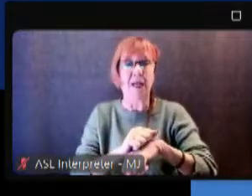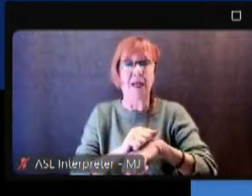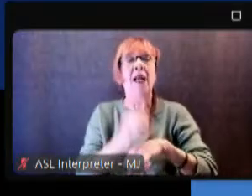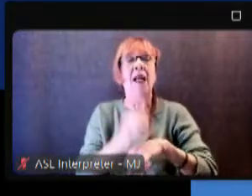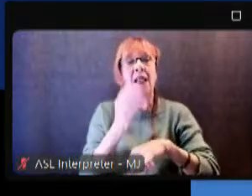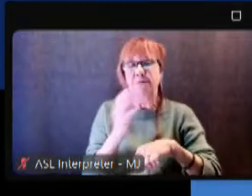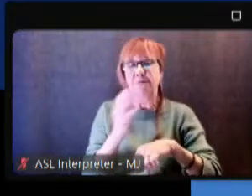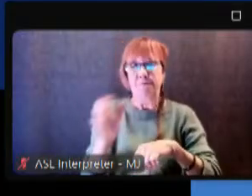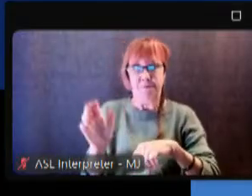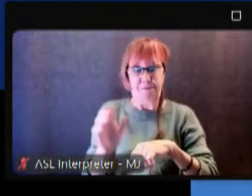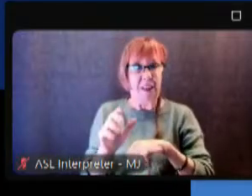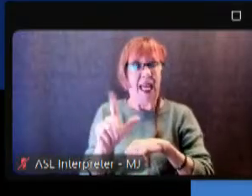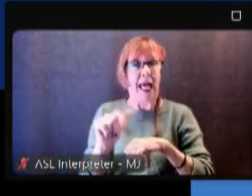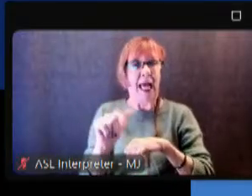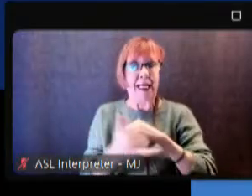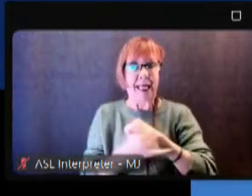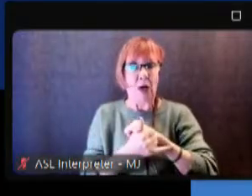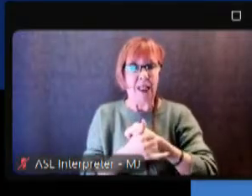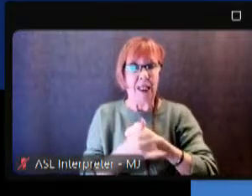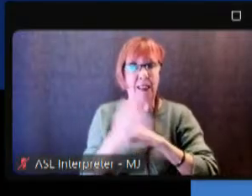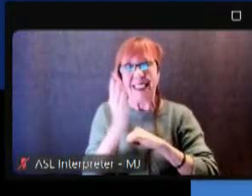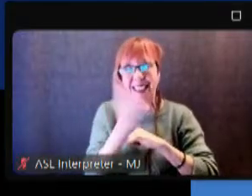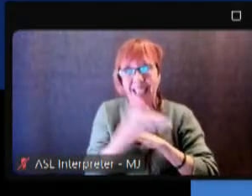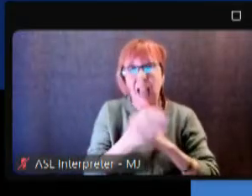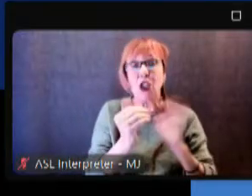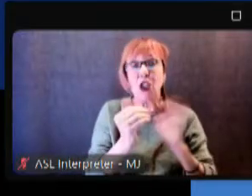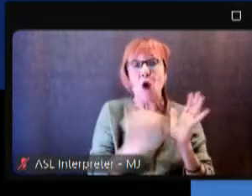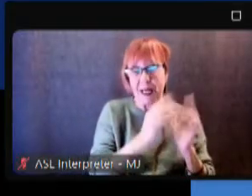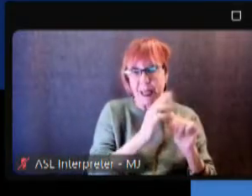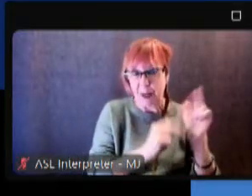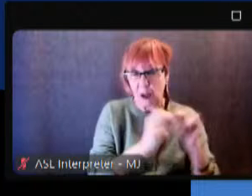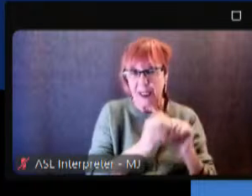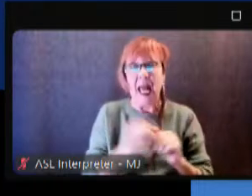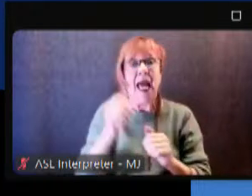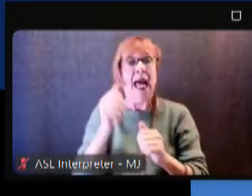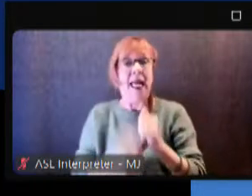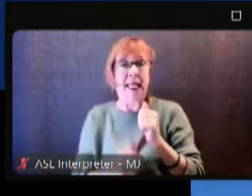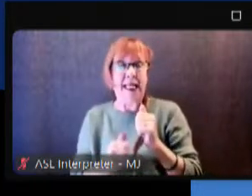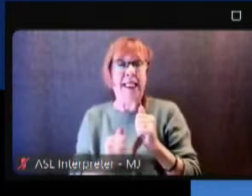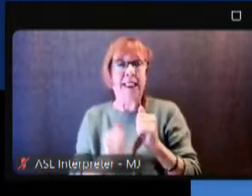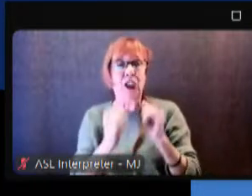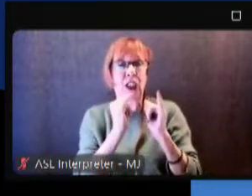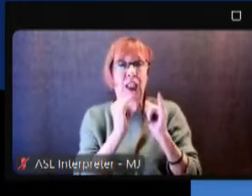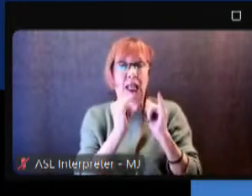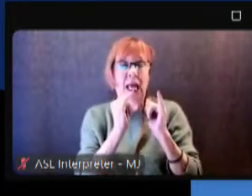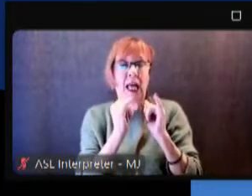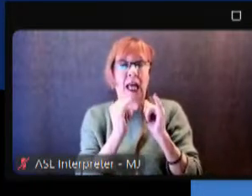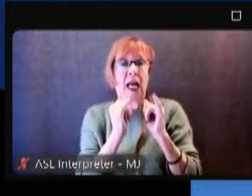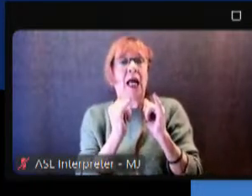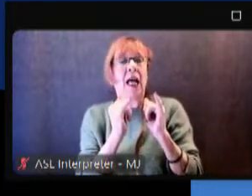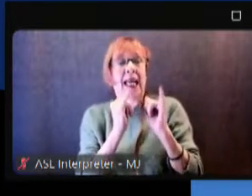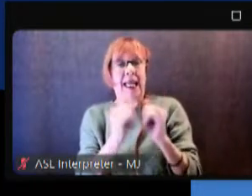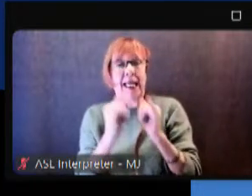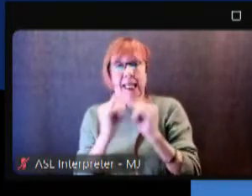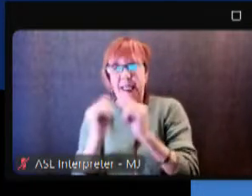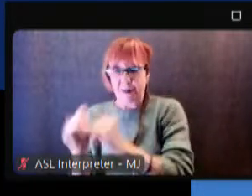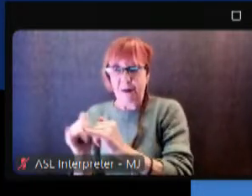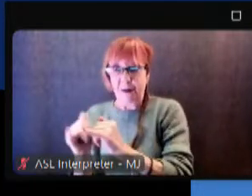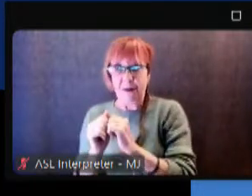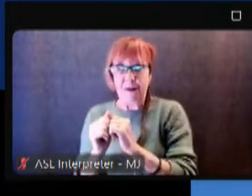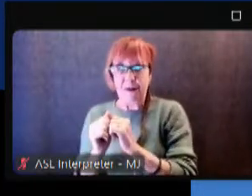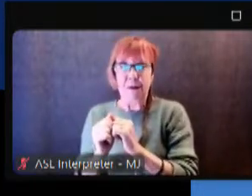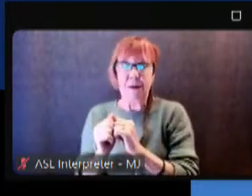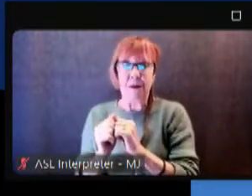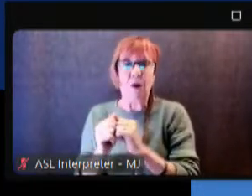recovery.lacounty.gov/rebuilding. The appointments are customized to provide individual property-specific information such as permit and